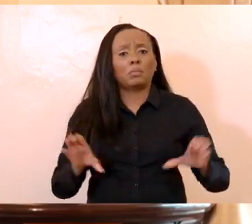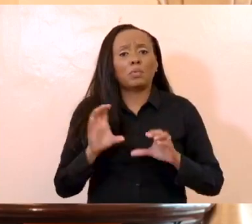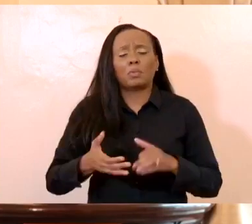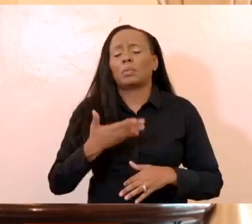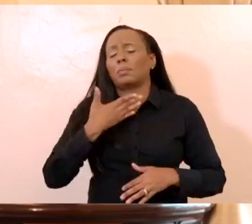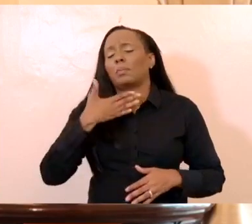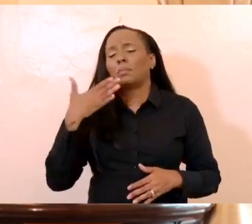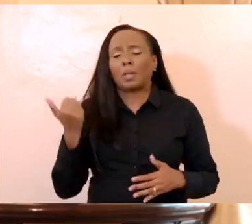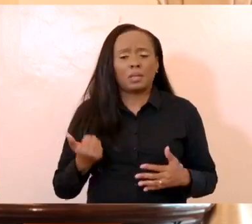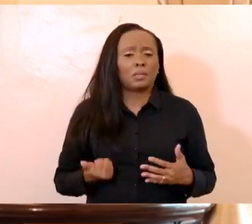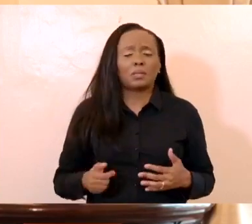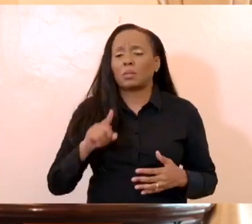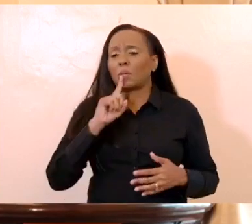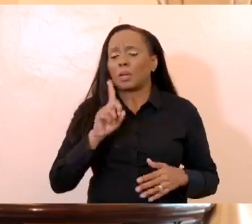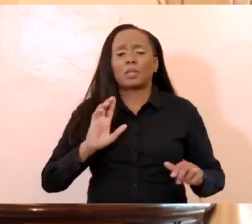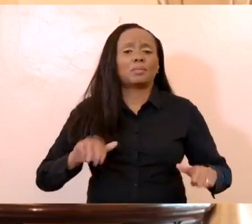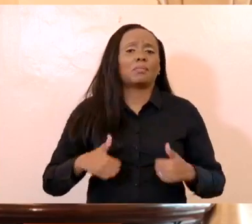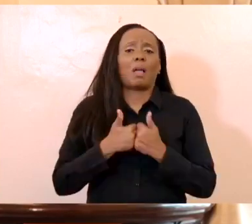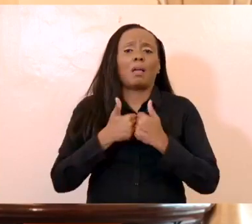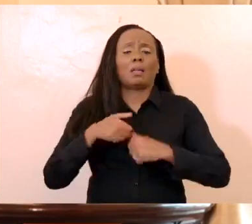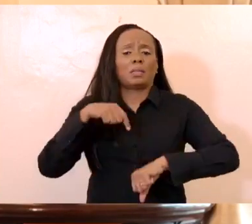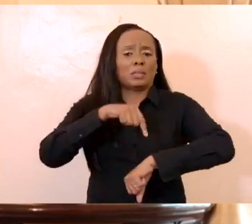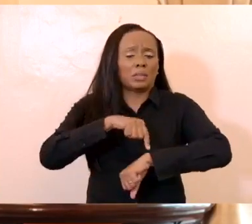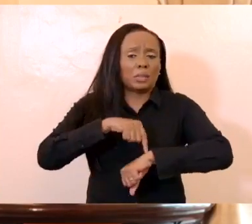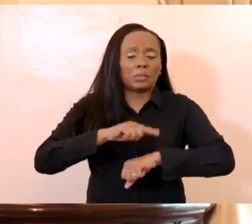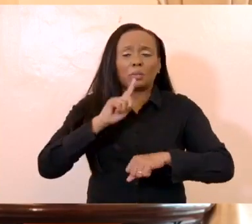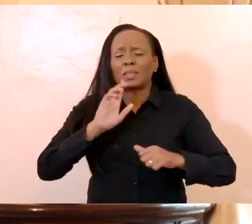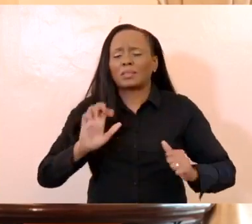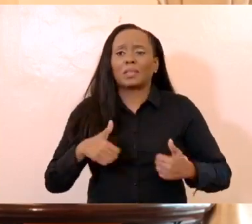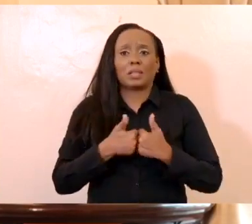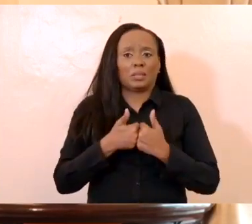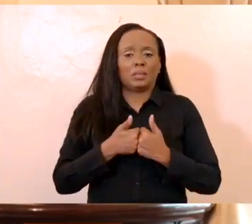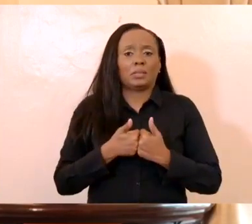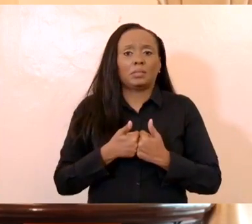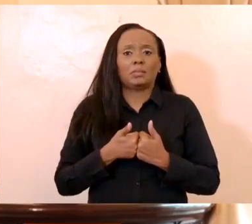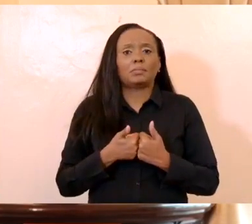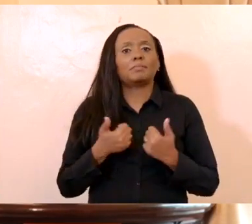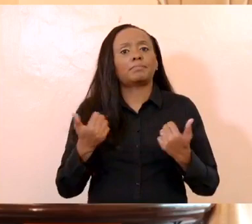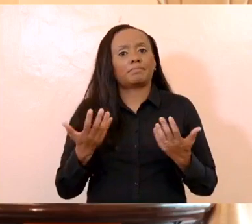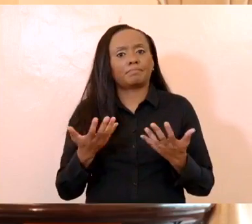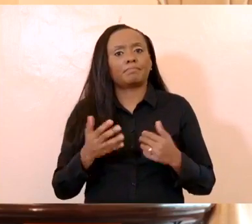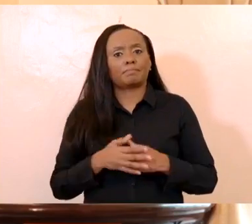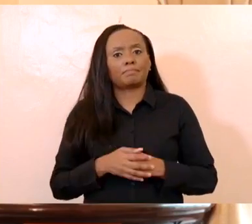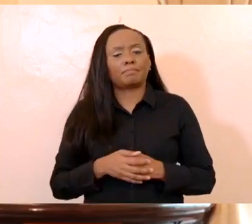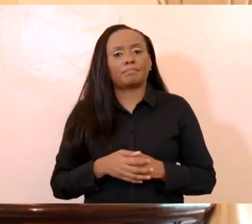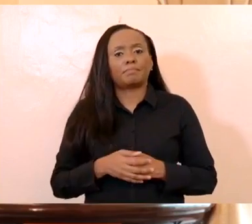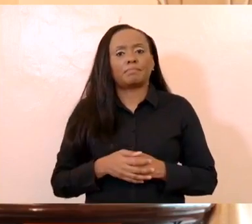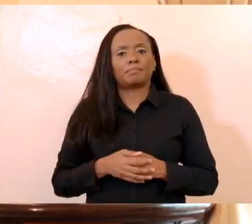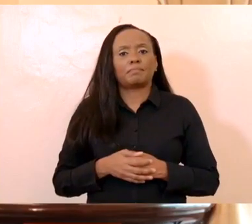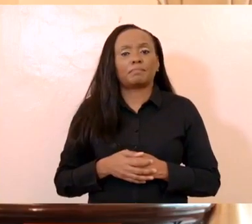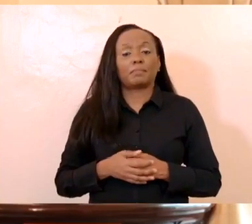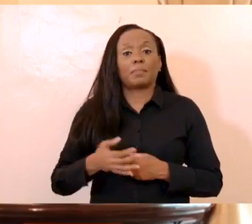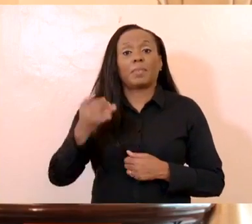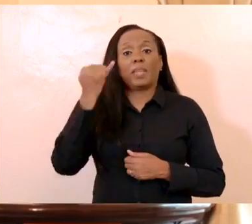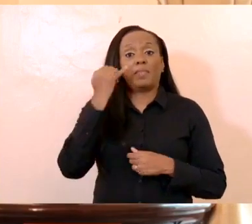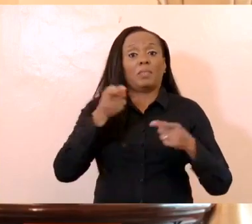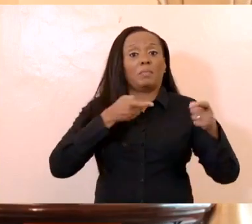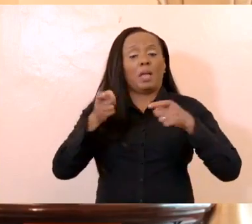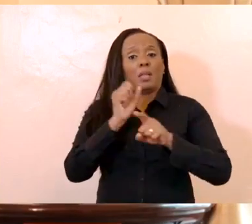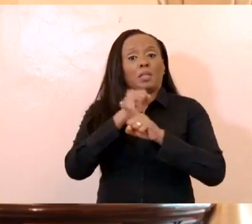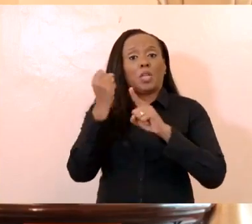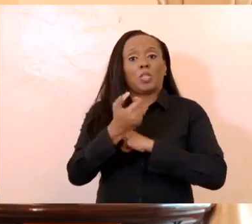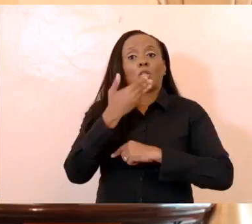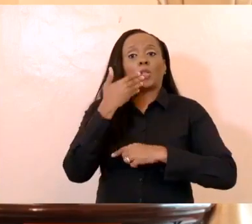under exceedingly trying circumstances, and it is a testimony to what can happen when you manage a situation